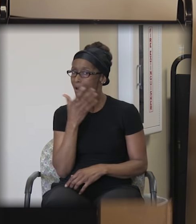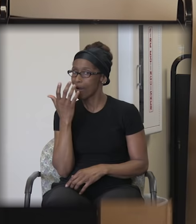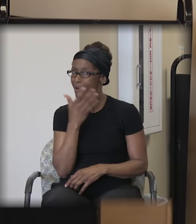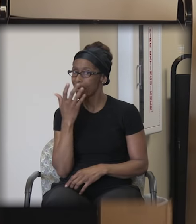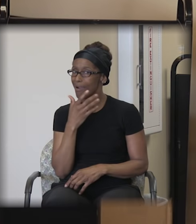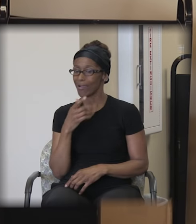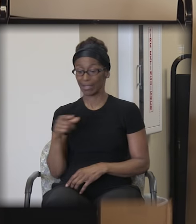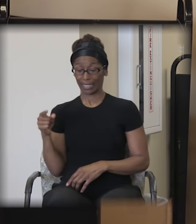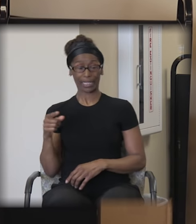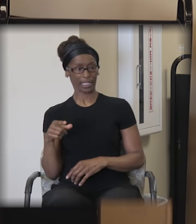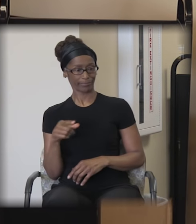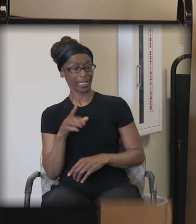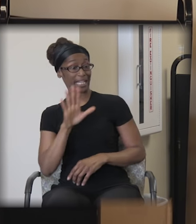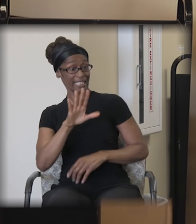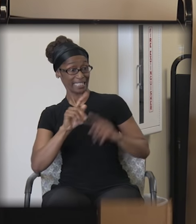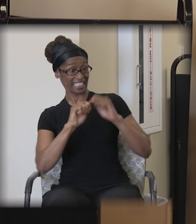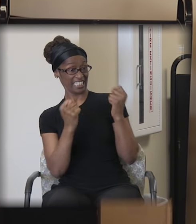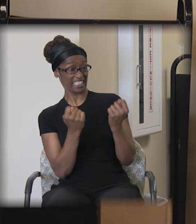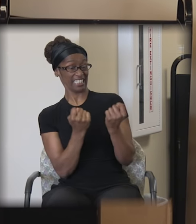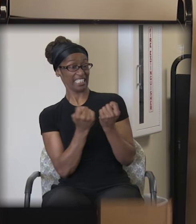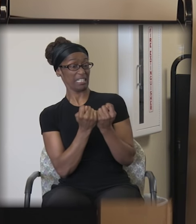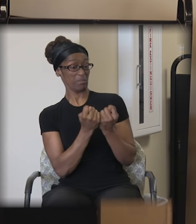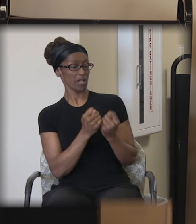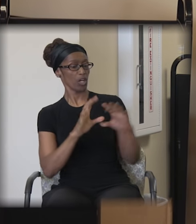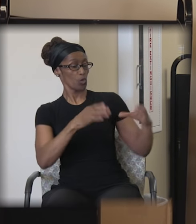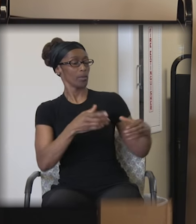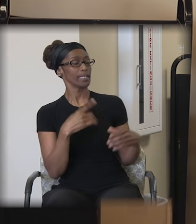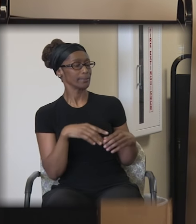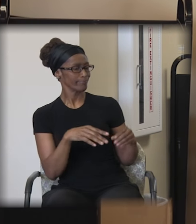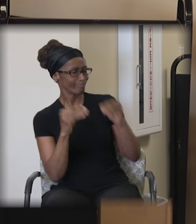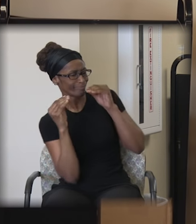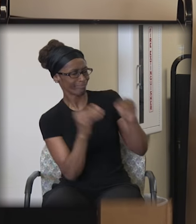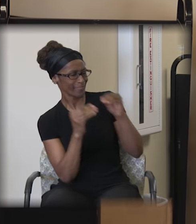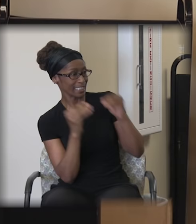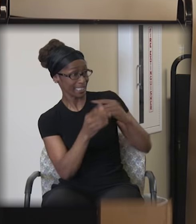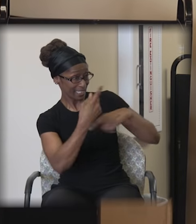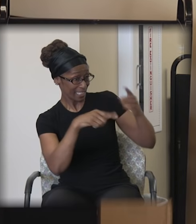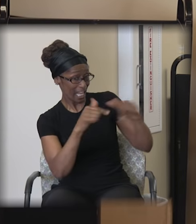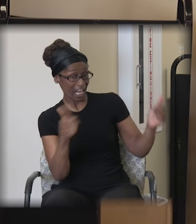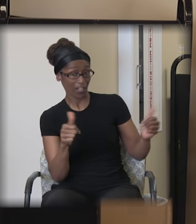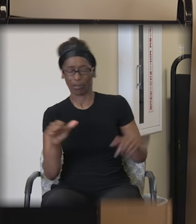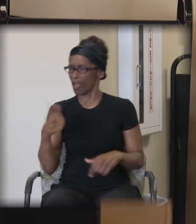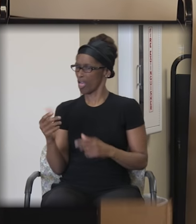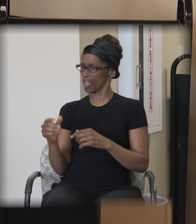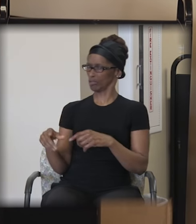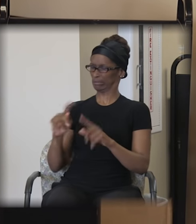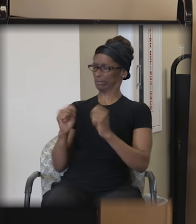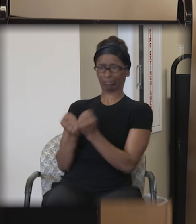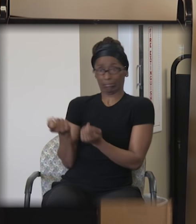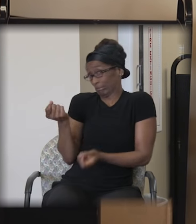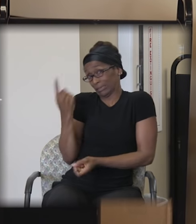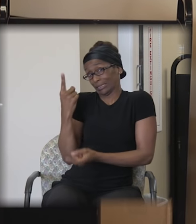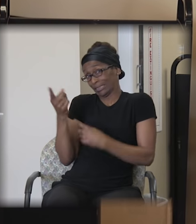William taught his teammates signs so they could discuss plays without the other team hearing. They loved it!